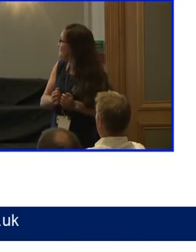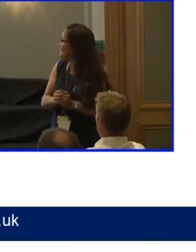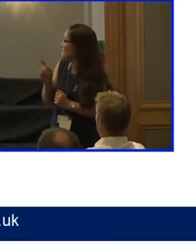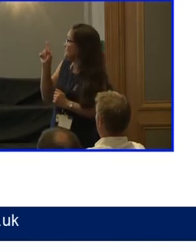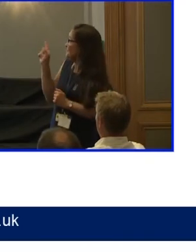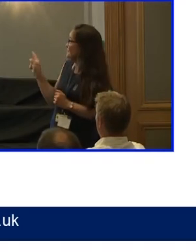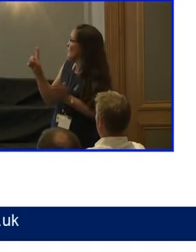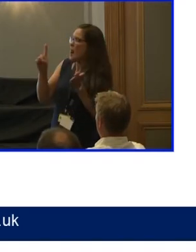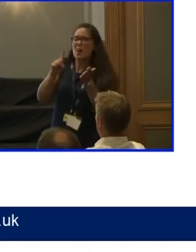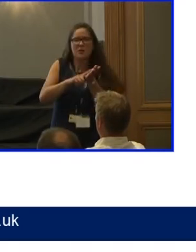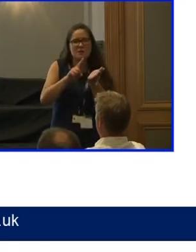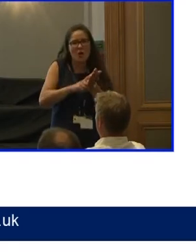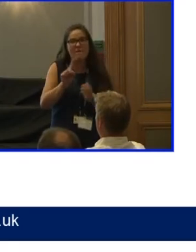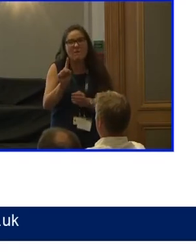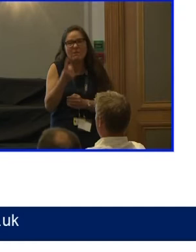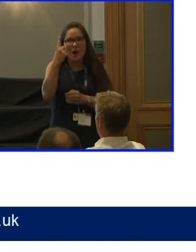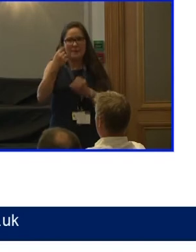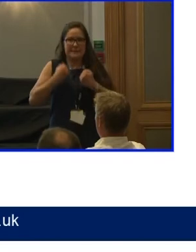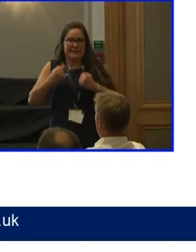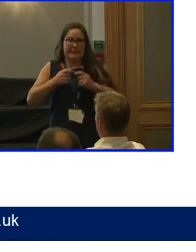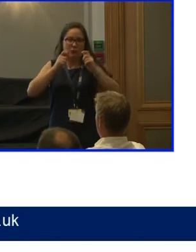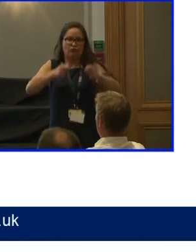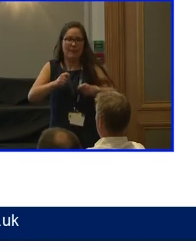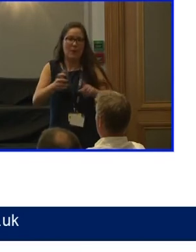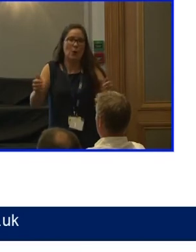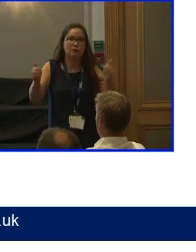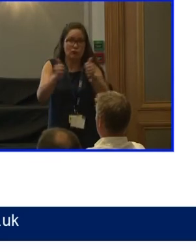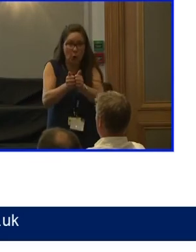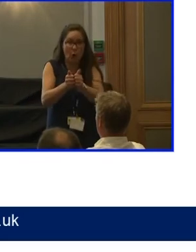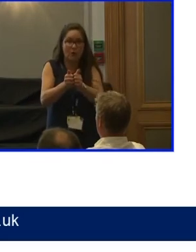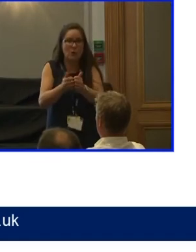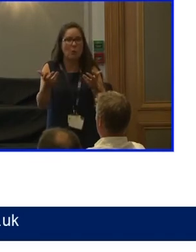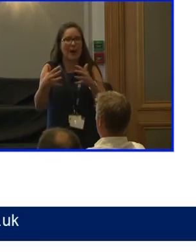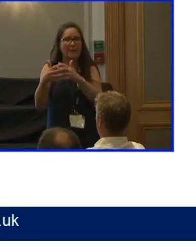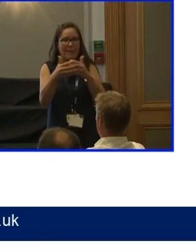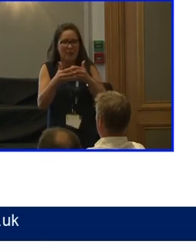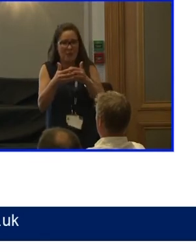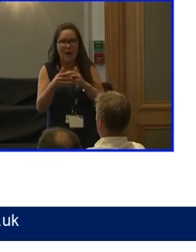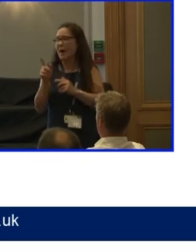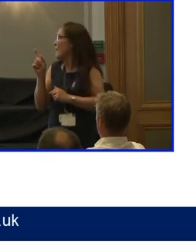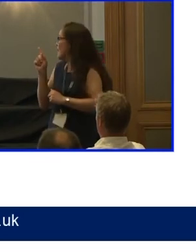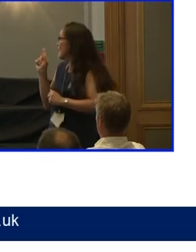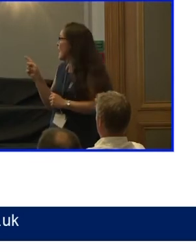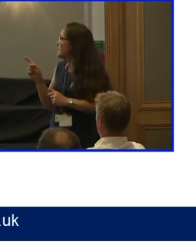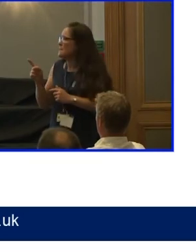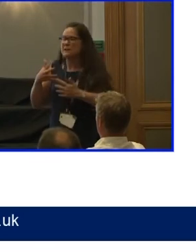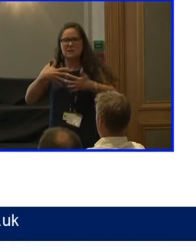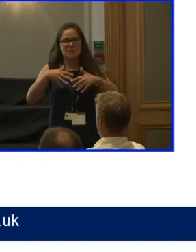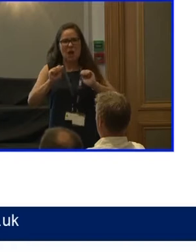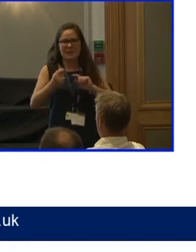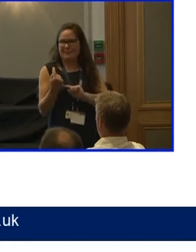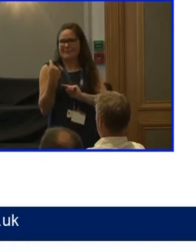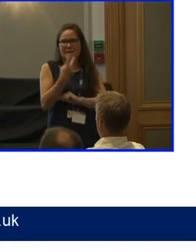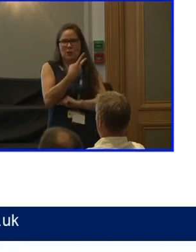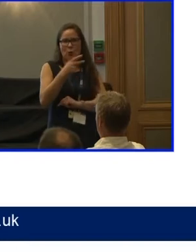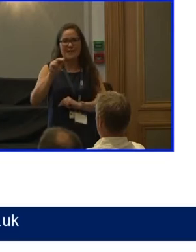to be approved in the USA, their phase 3 pivotal clinical trial was started in November 2012. And that study recruited